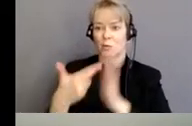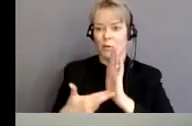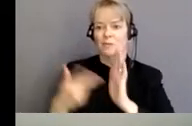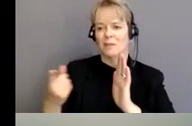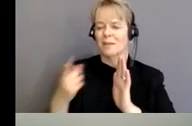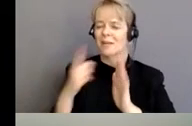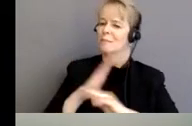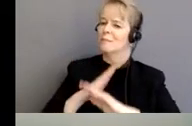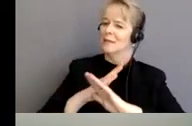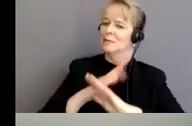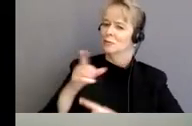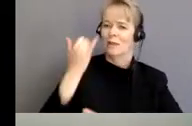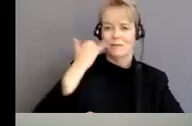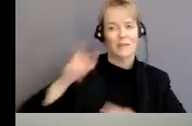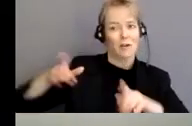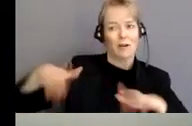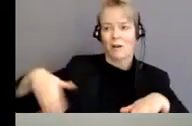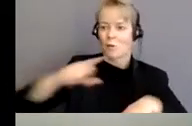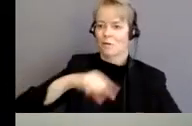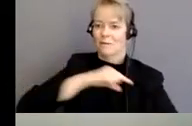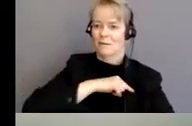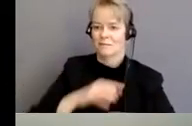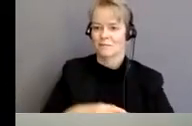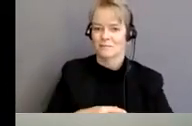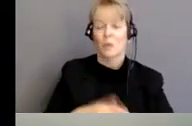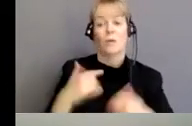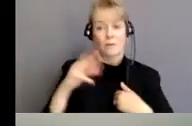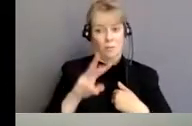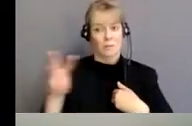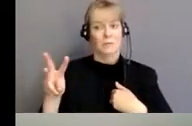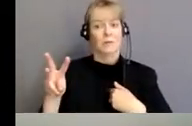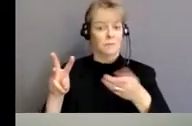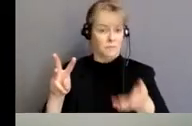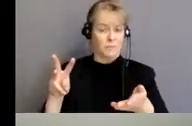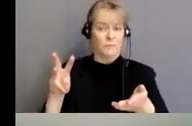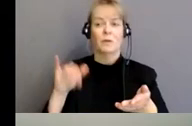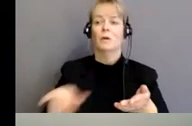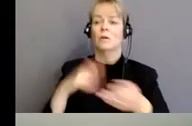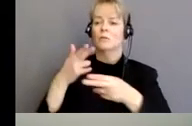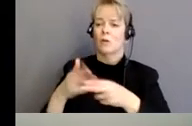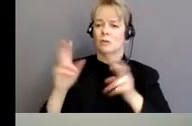unqualified individuals. So there's a website we have at the OSC manages. It's called